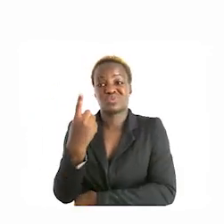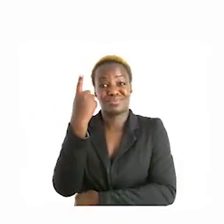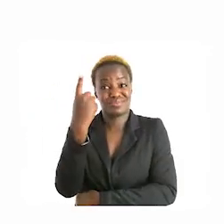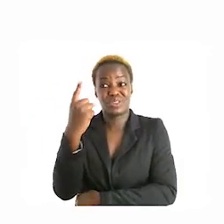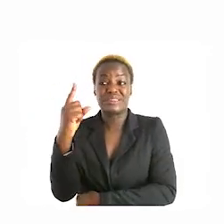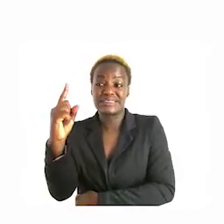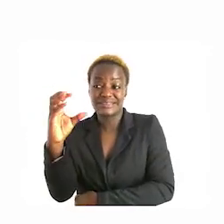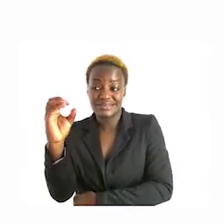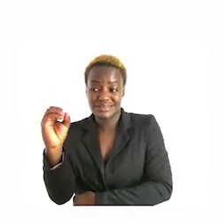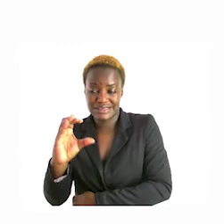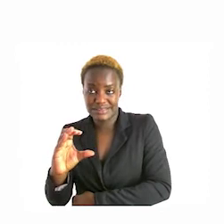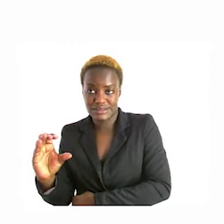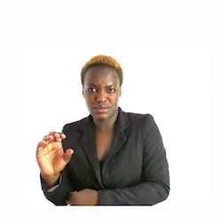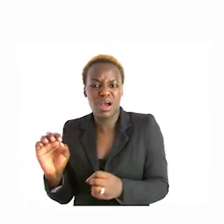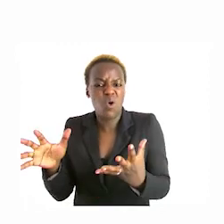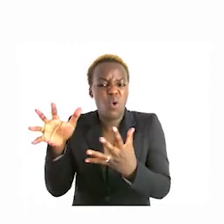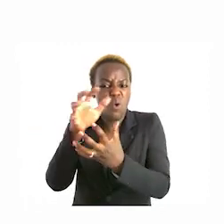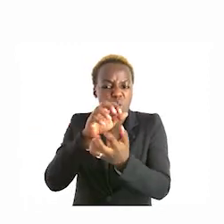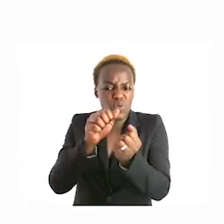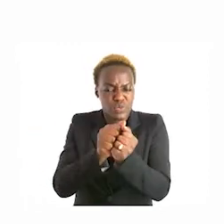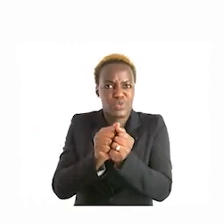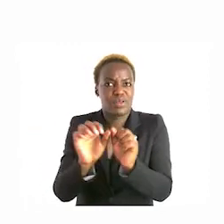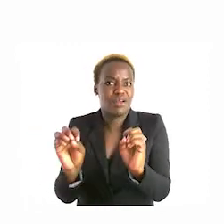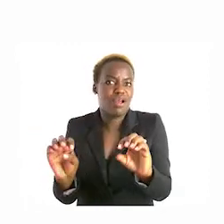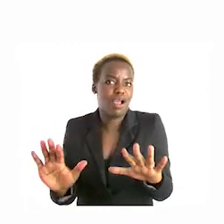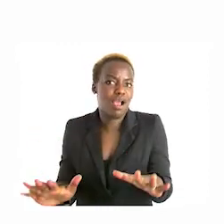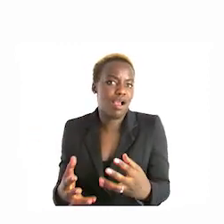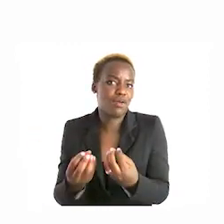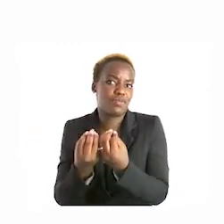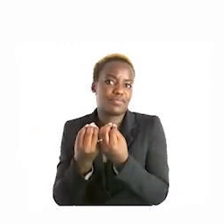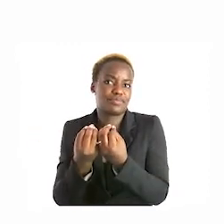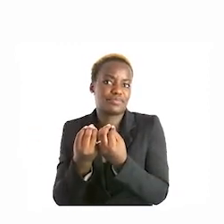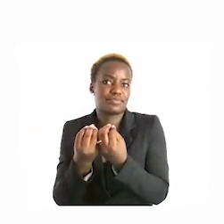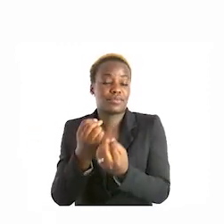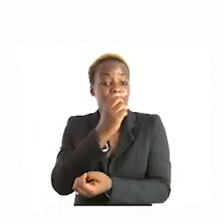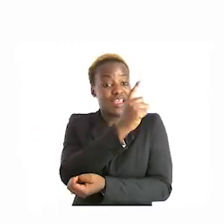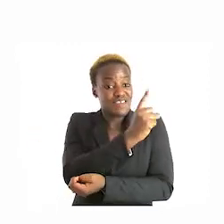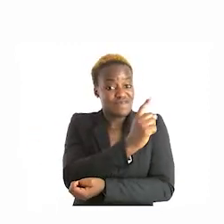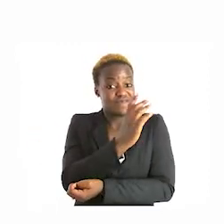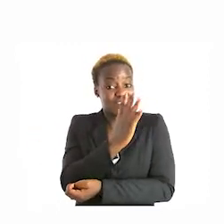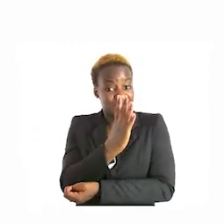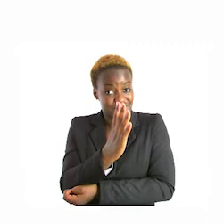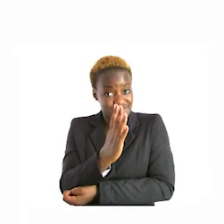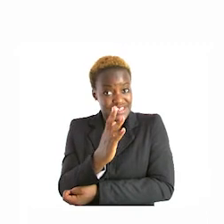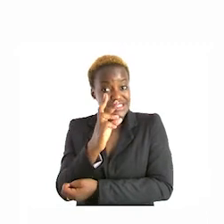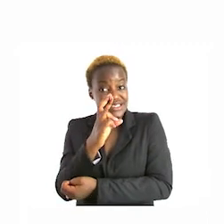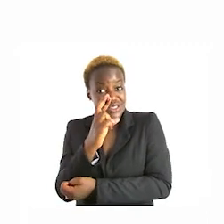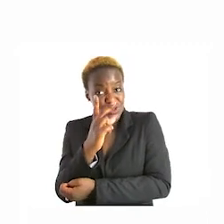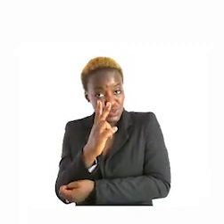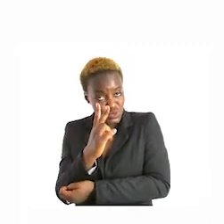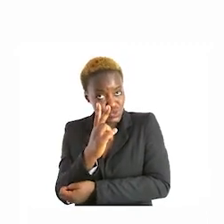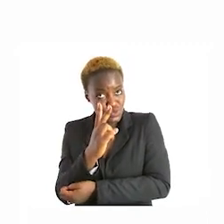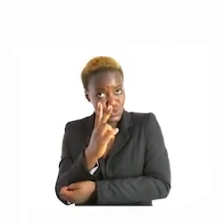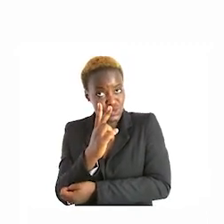So how much money do you have all together there? You have $15 Namibian dollar, don't